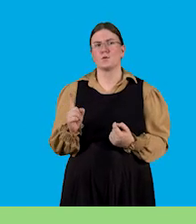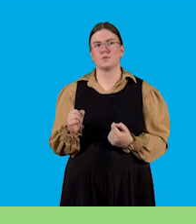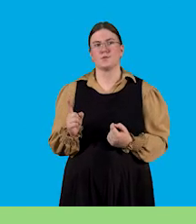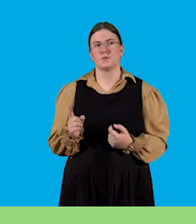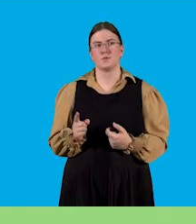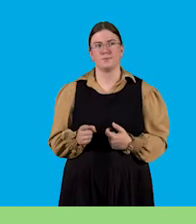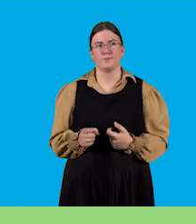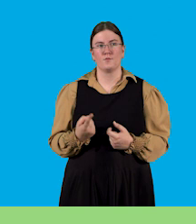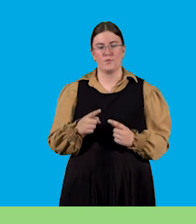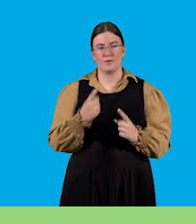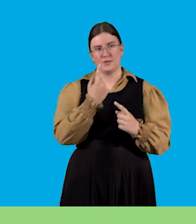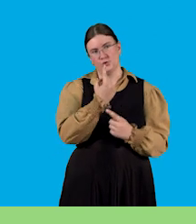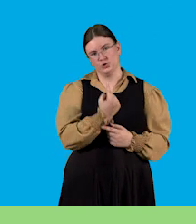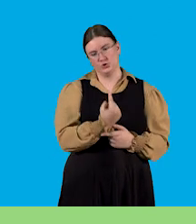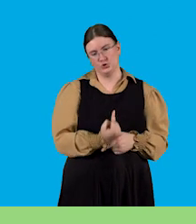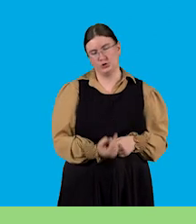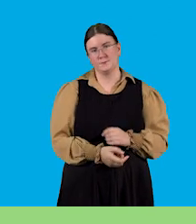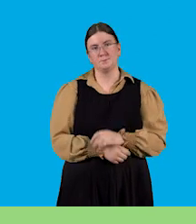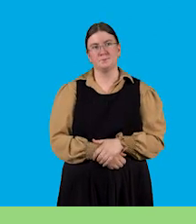respond to each situation.